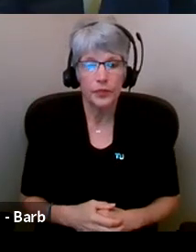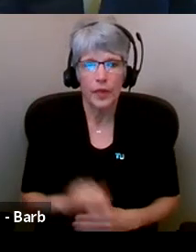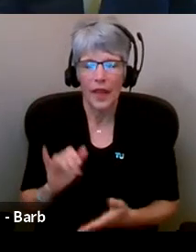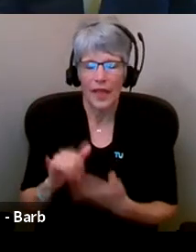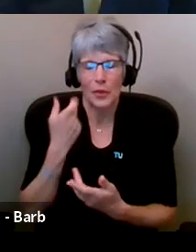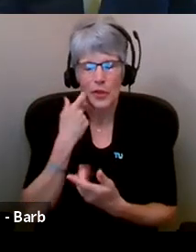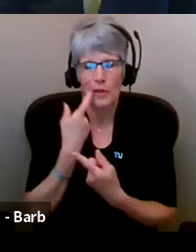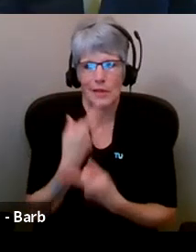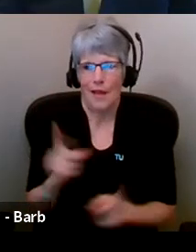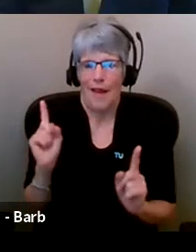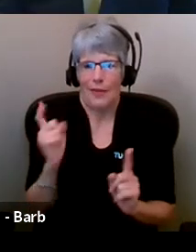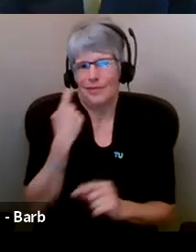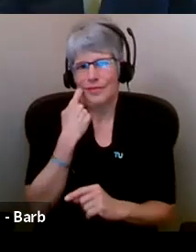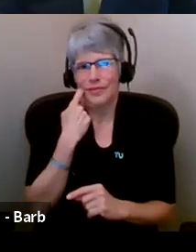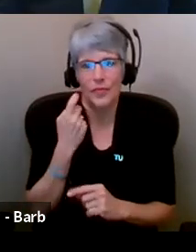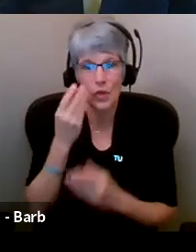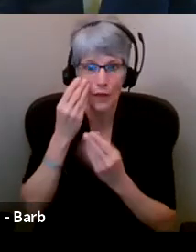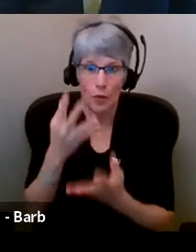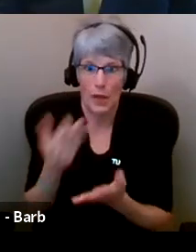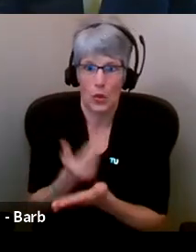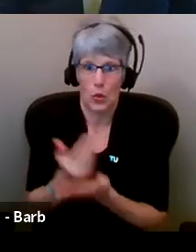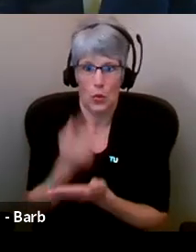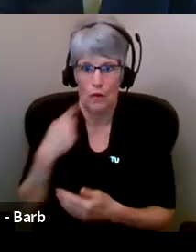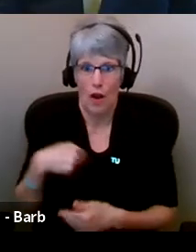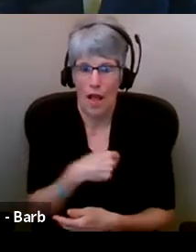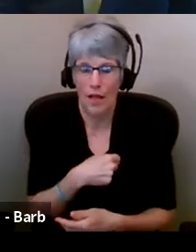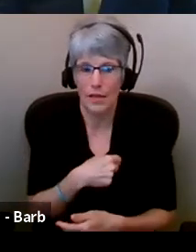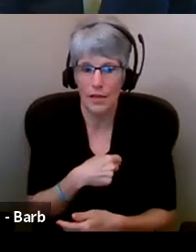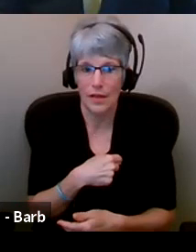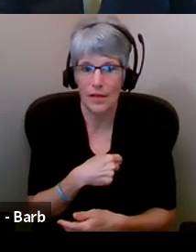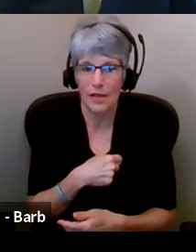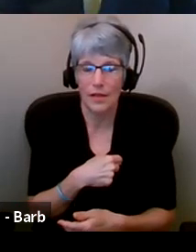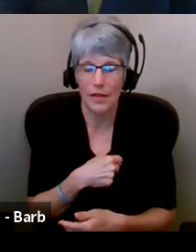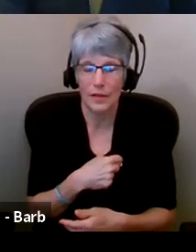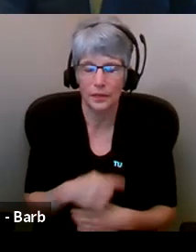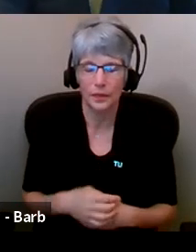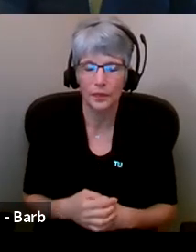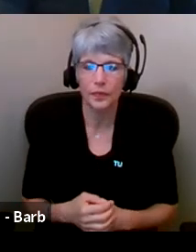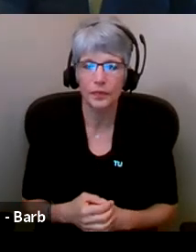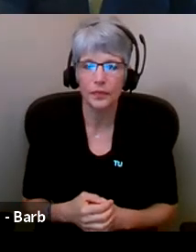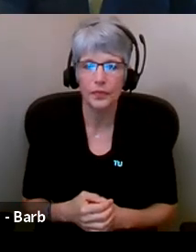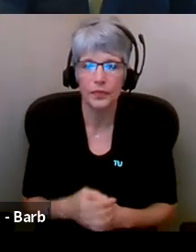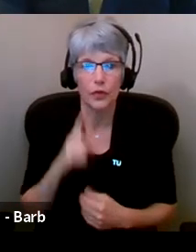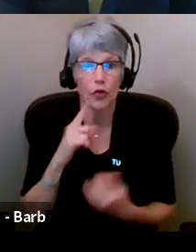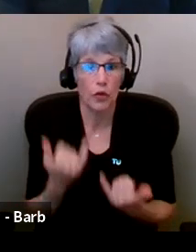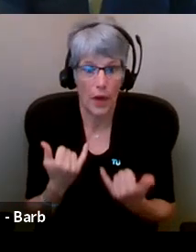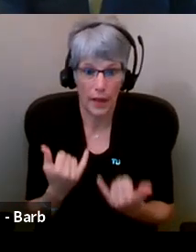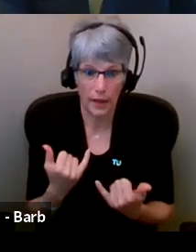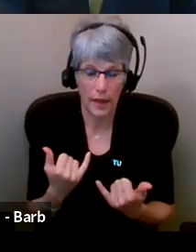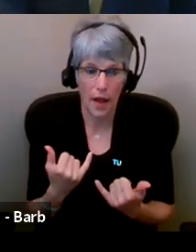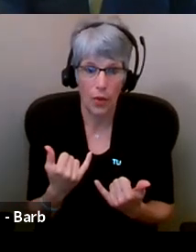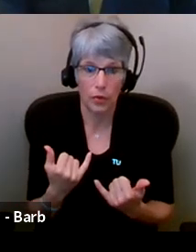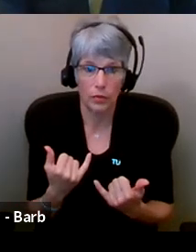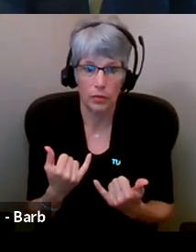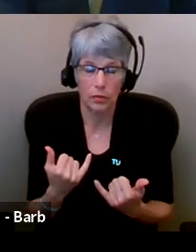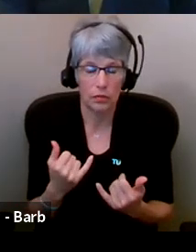announced just this week, so the information was new to us to be able to take a look at. As it stands right now, as far as